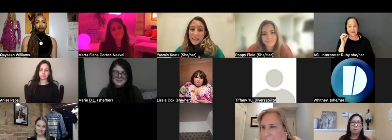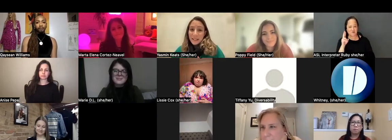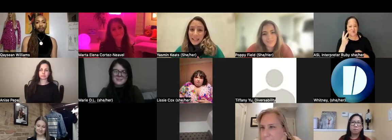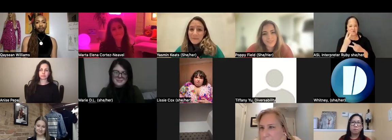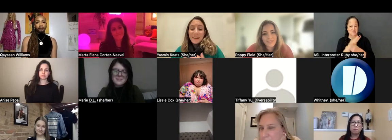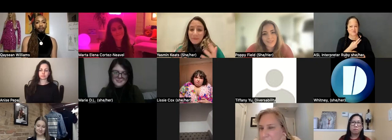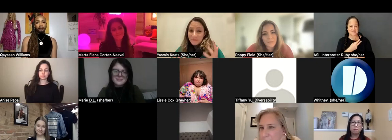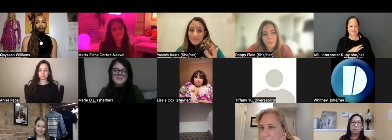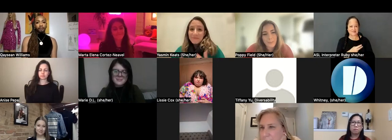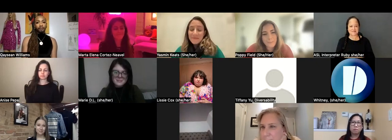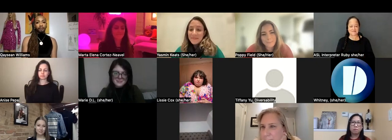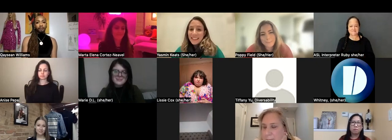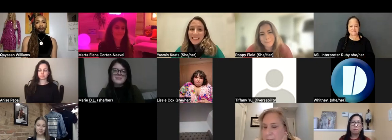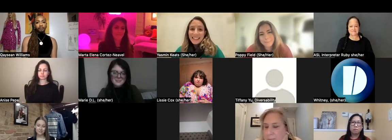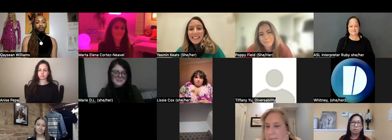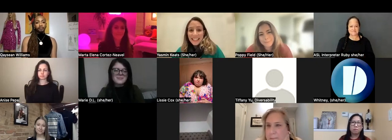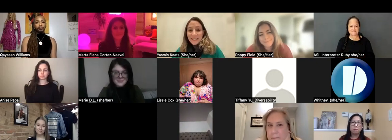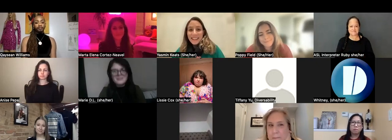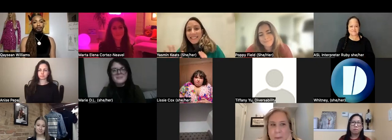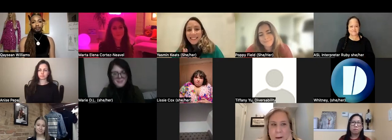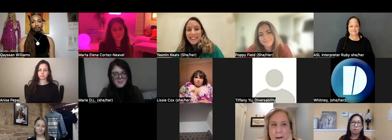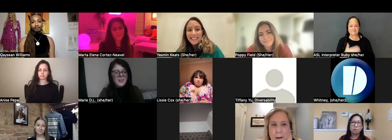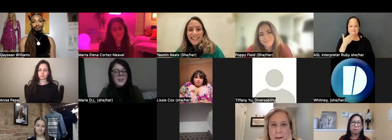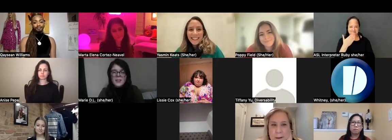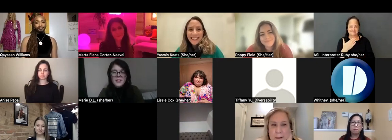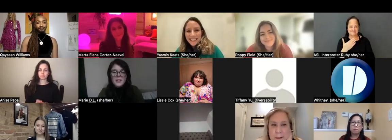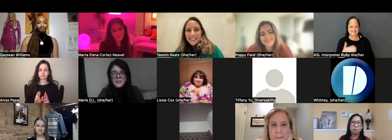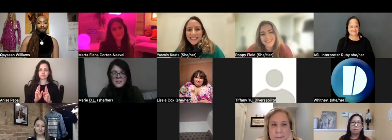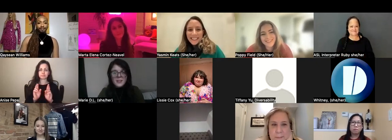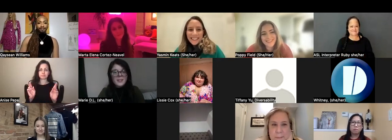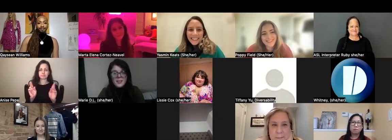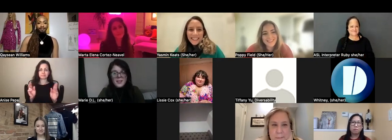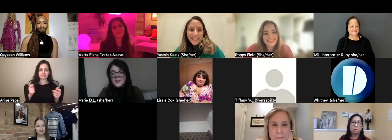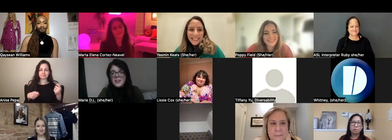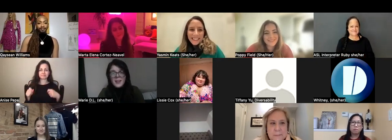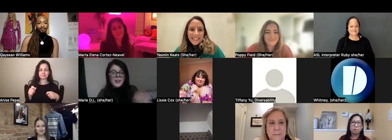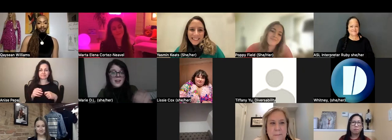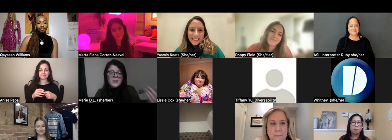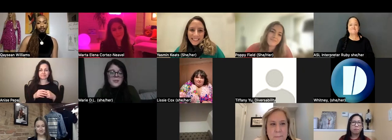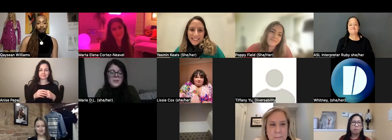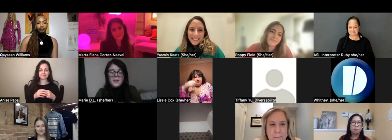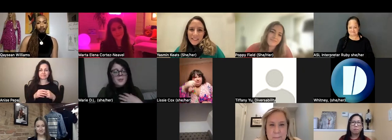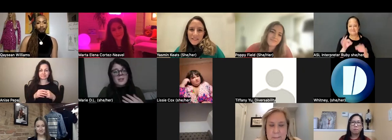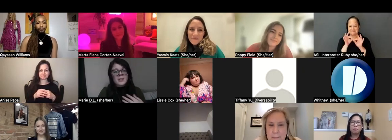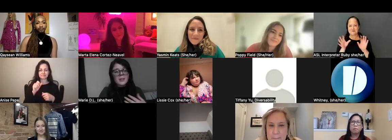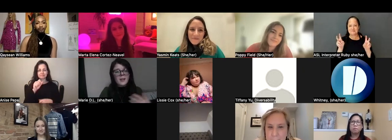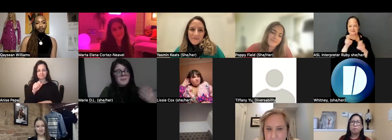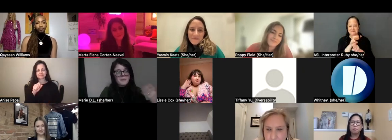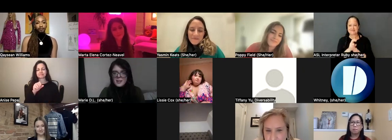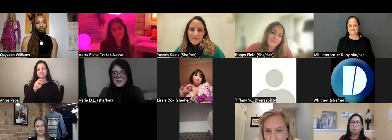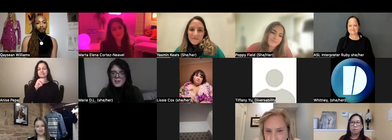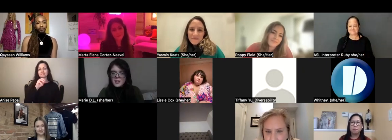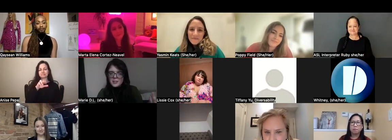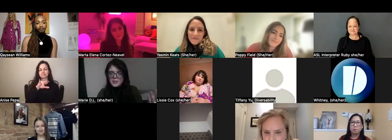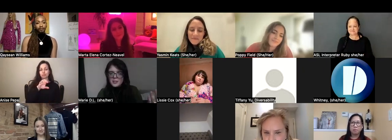know what to say about that, but thank you. Yeah. You're right. And I mean, it's honestly, it should be